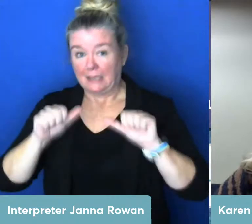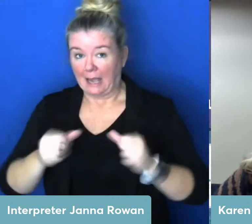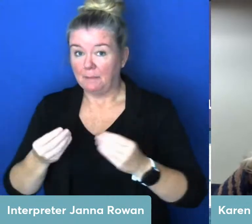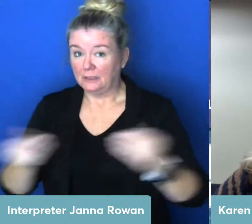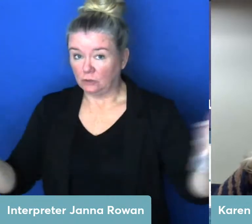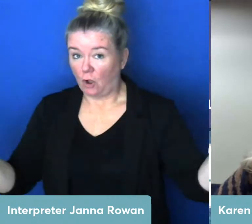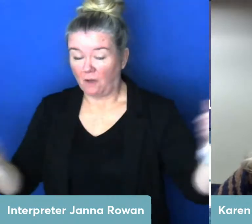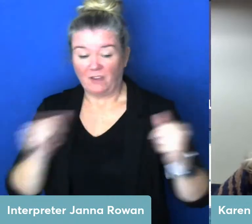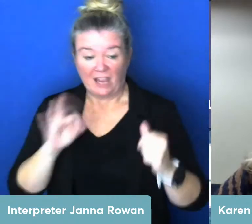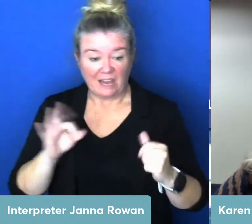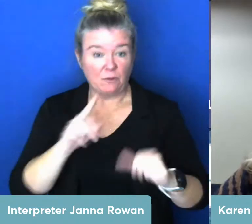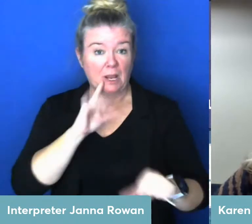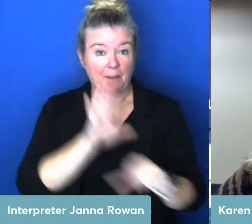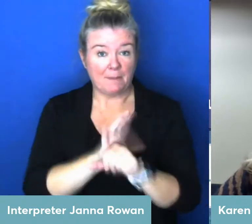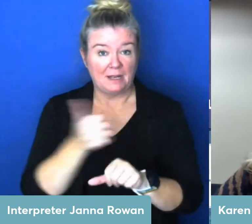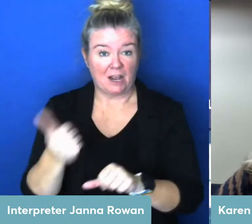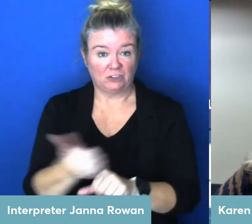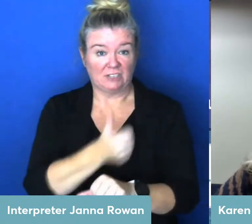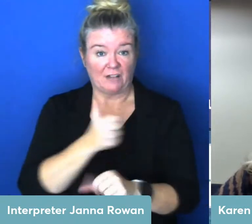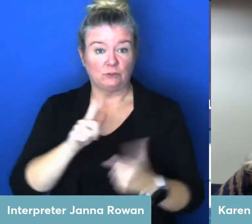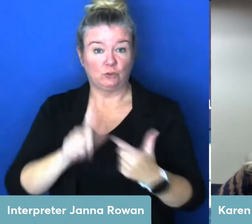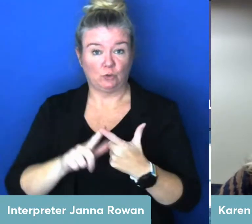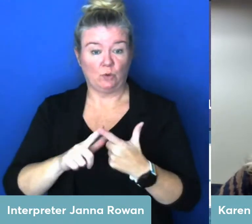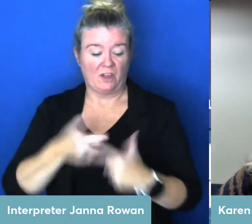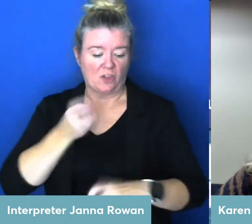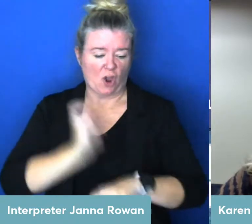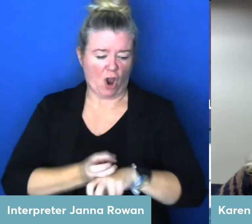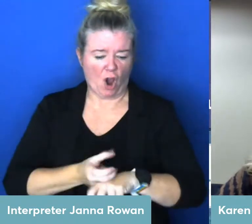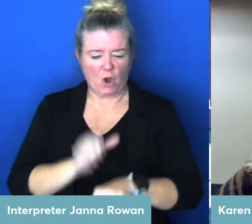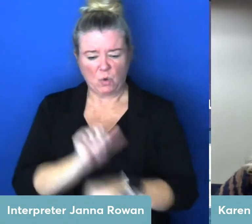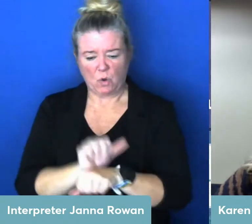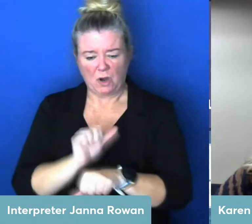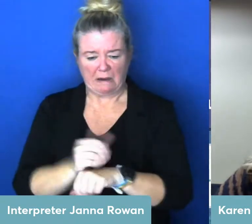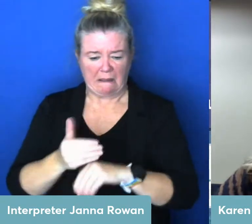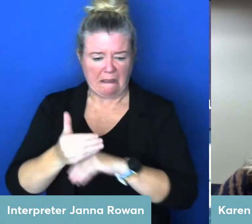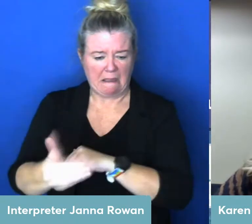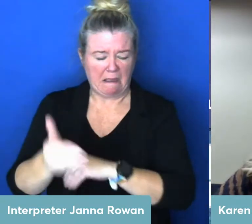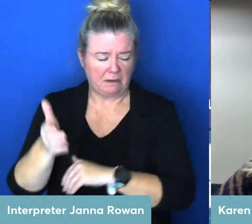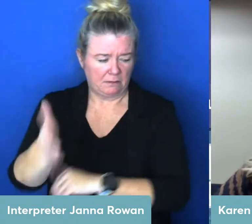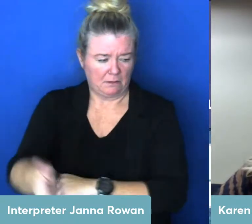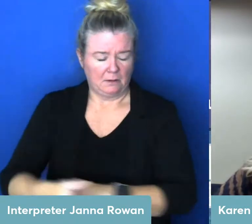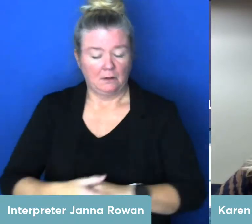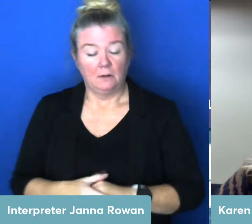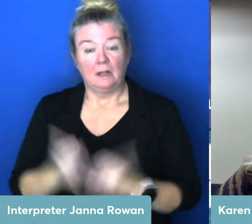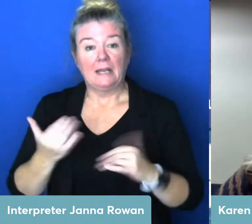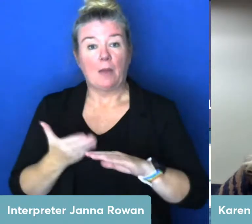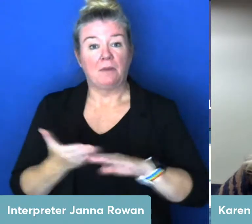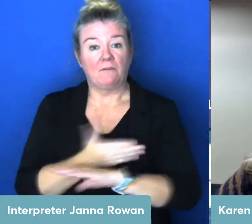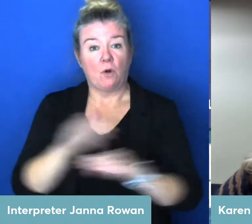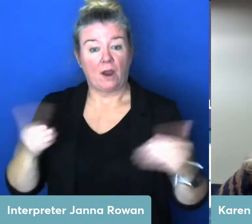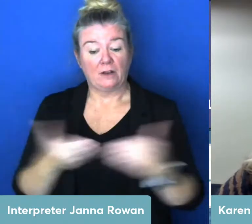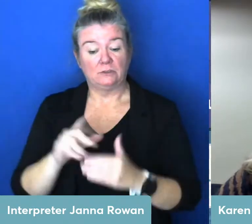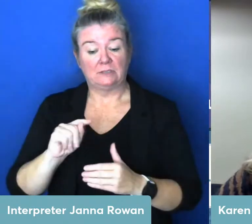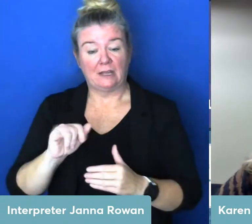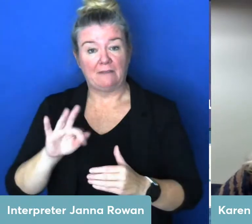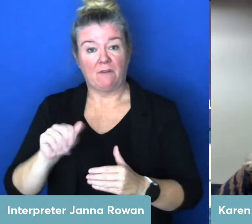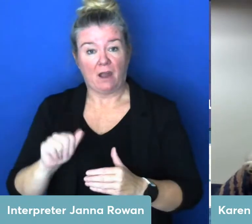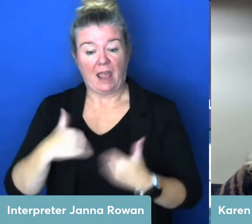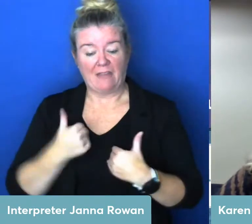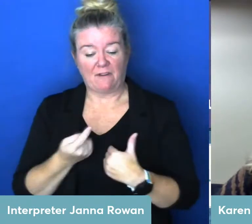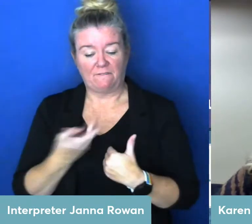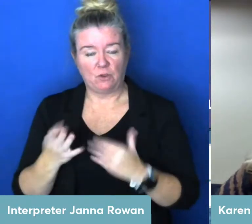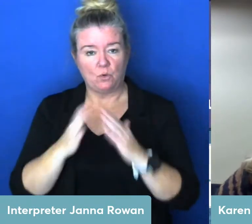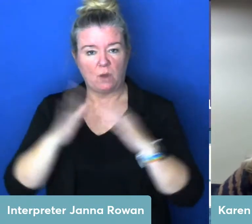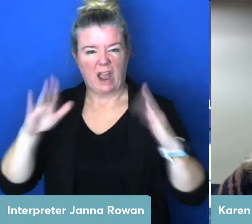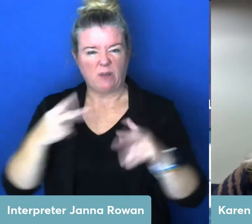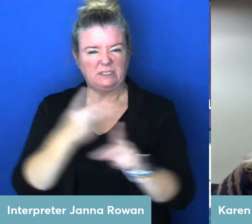solved if we commit ourselves to the hard work ahead. Now, before I introduce Taifa, I have a few housekeeping